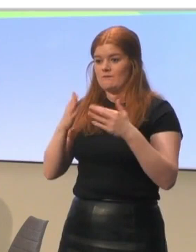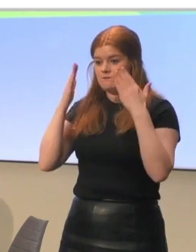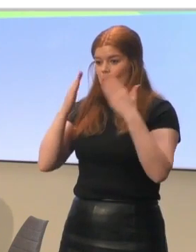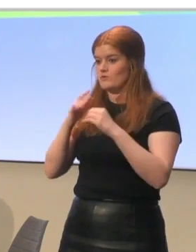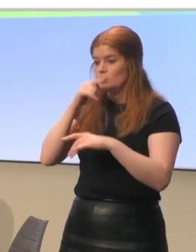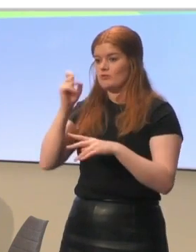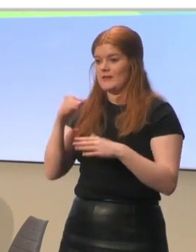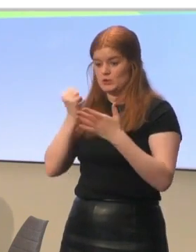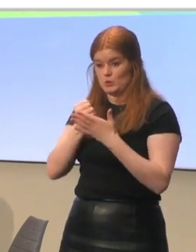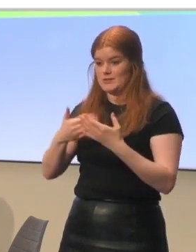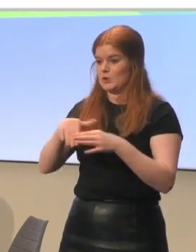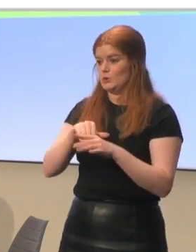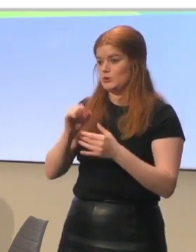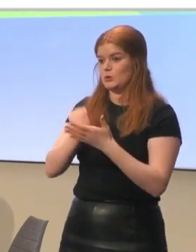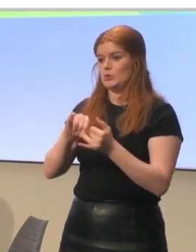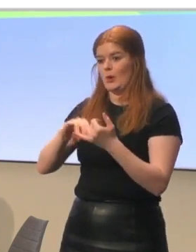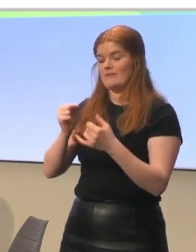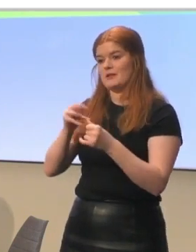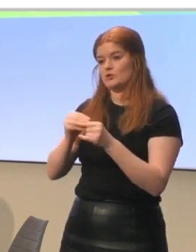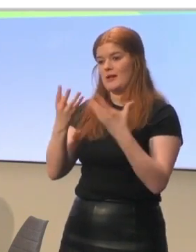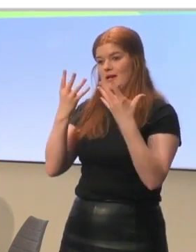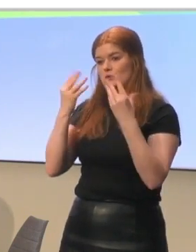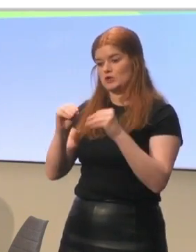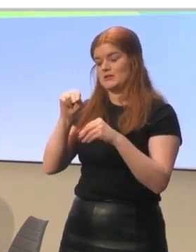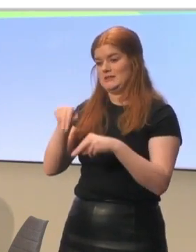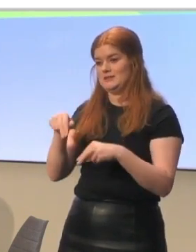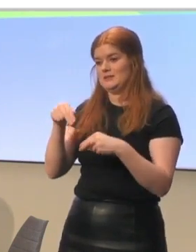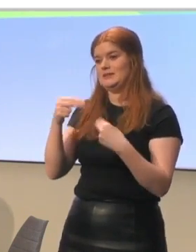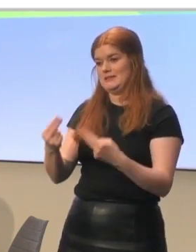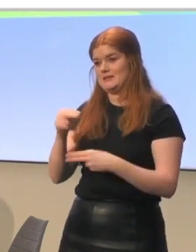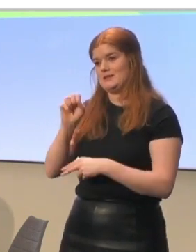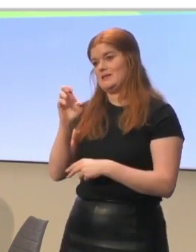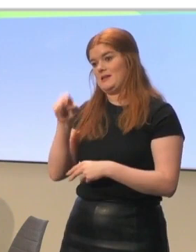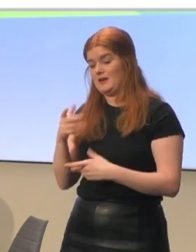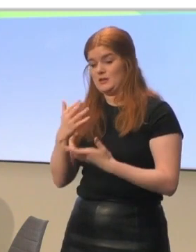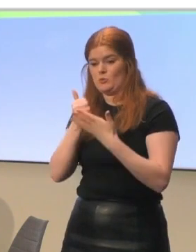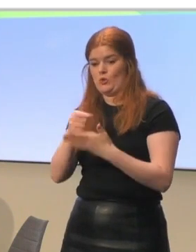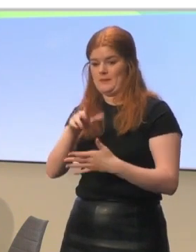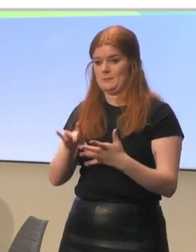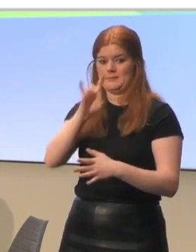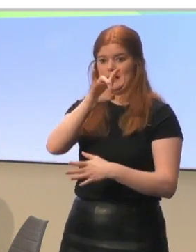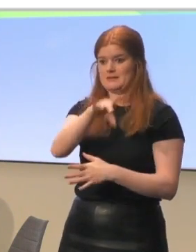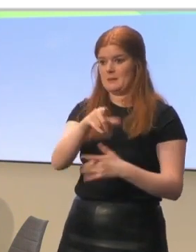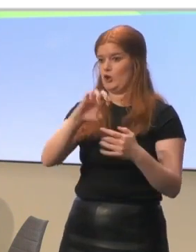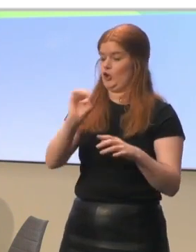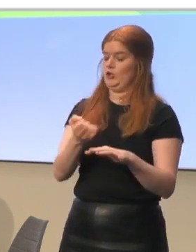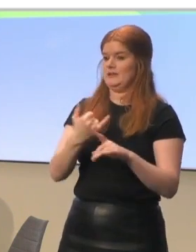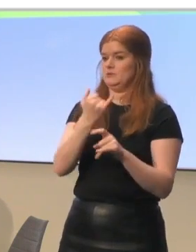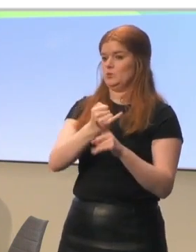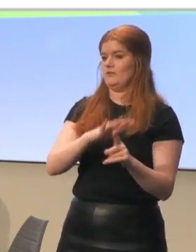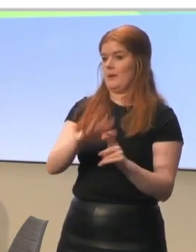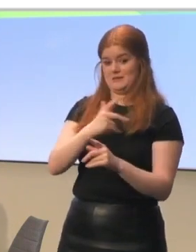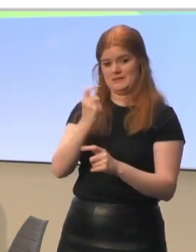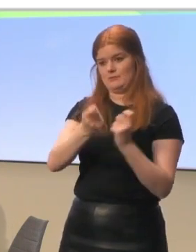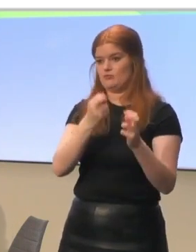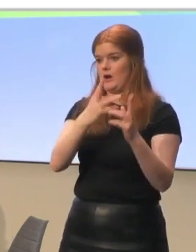Ukrainian students, including students with special educational needs, was to support them in placing them early in a school setting and giving